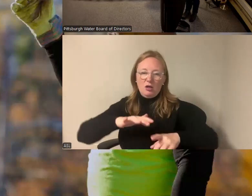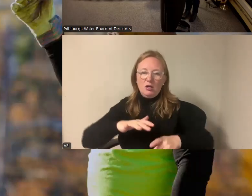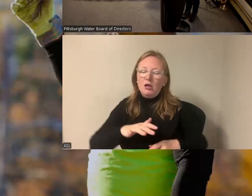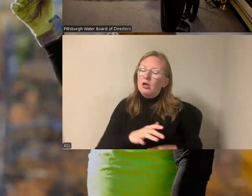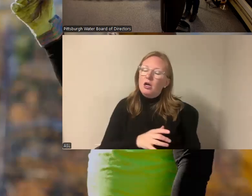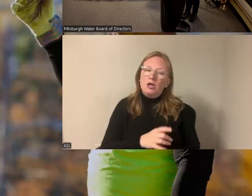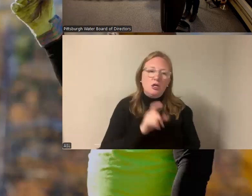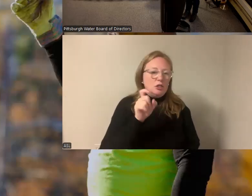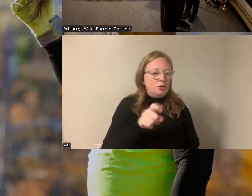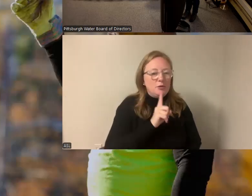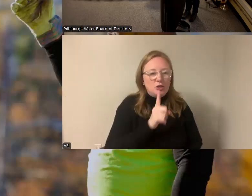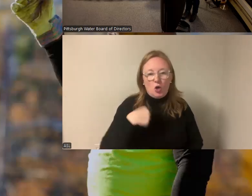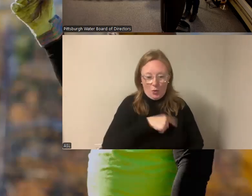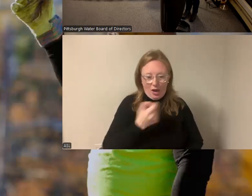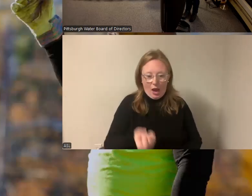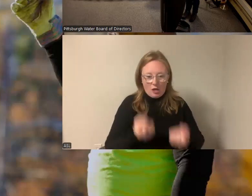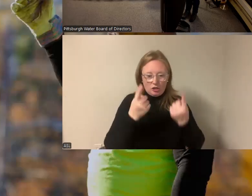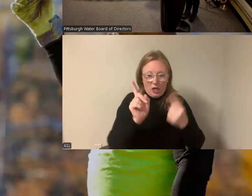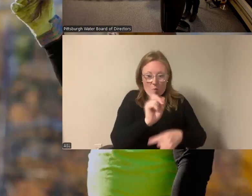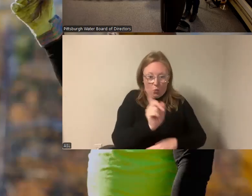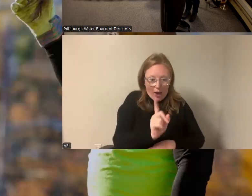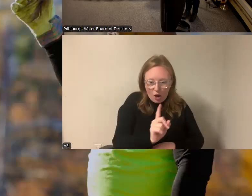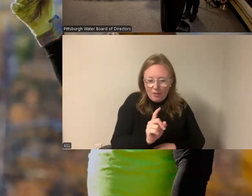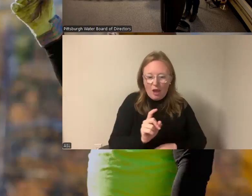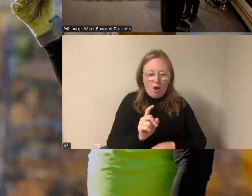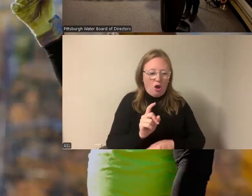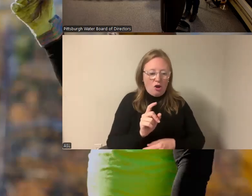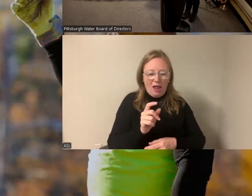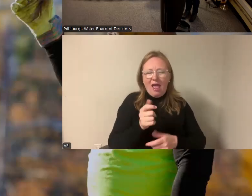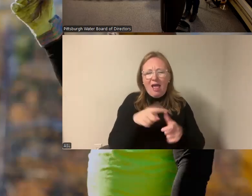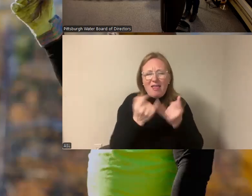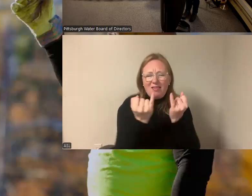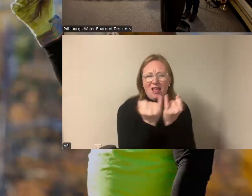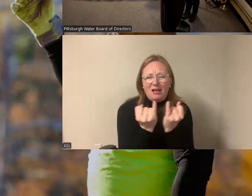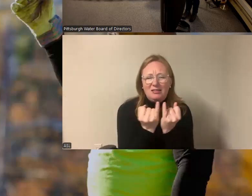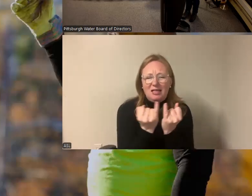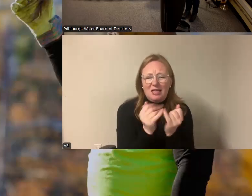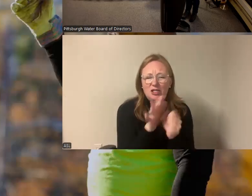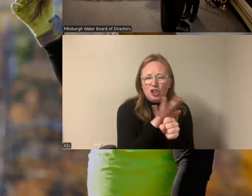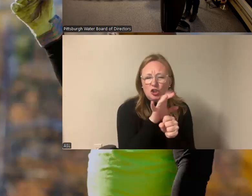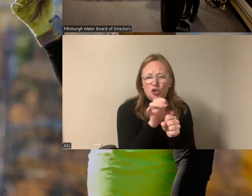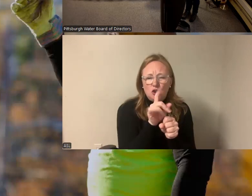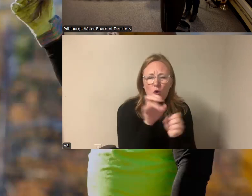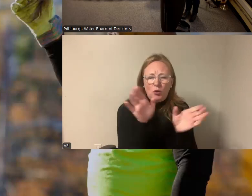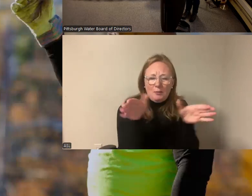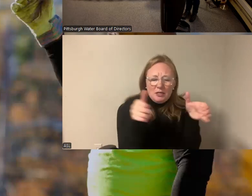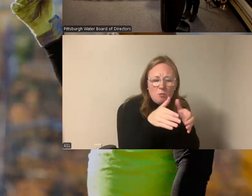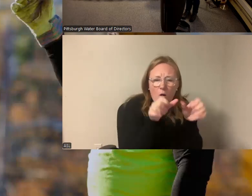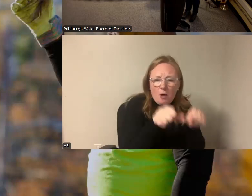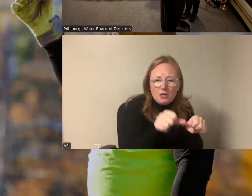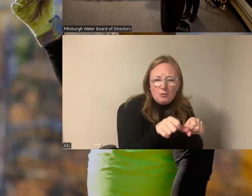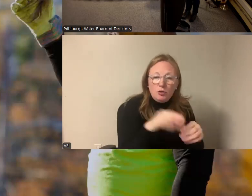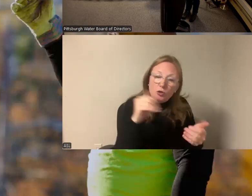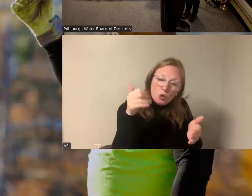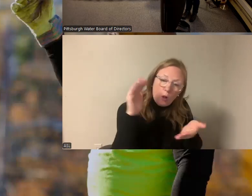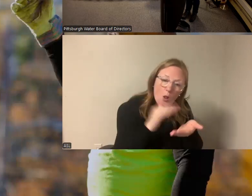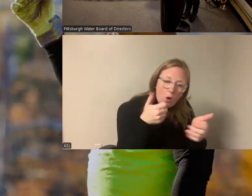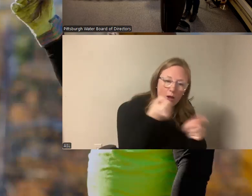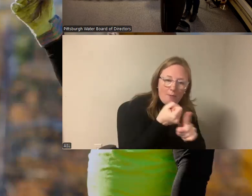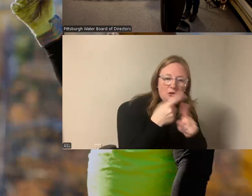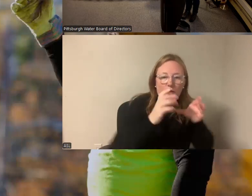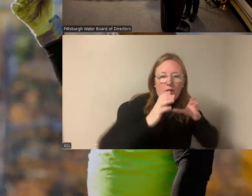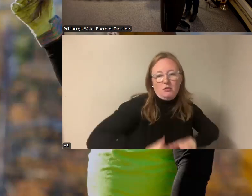our valves and the operations condition of them, we can keep those isolation zones as small as possible to make sure when we perform that work, we're impacting the few customers.